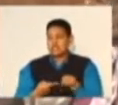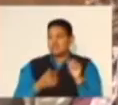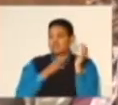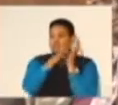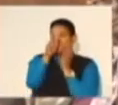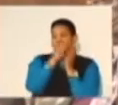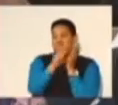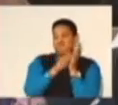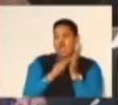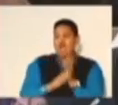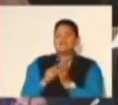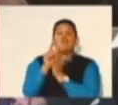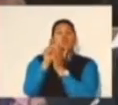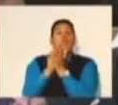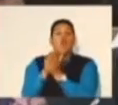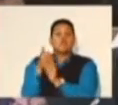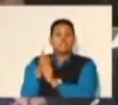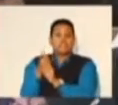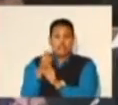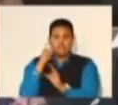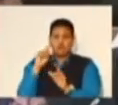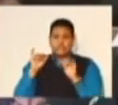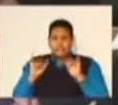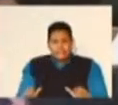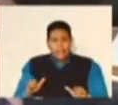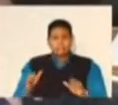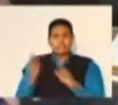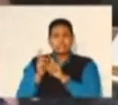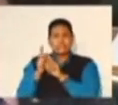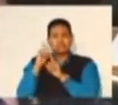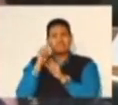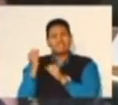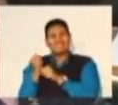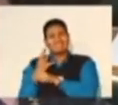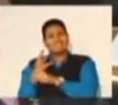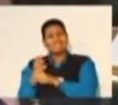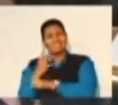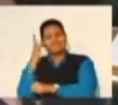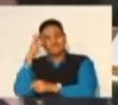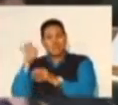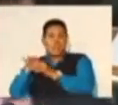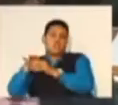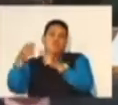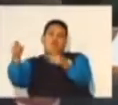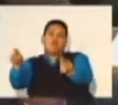drafting legislation for a fixed election.